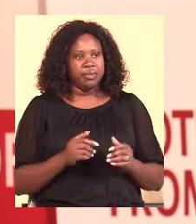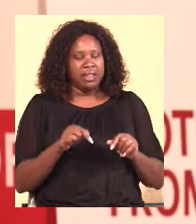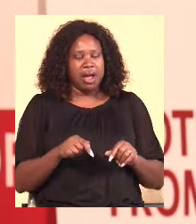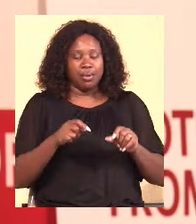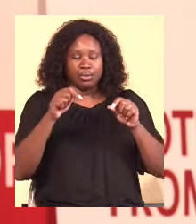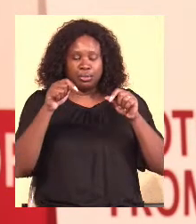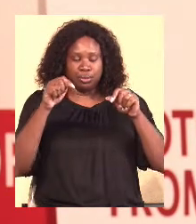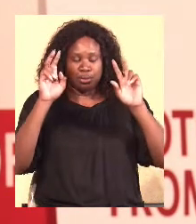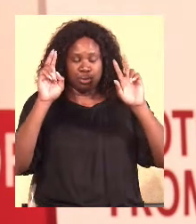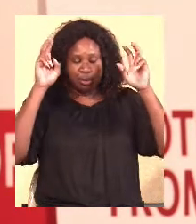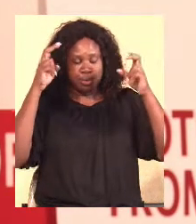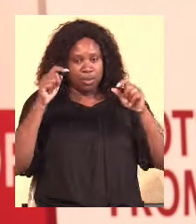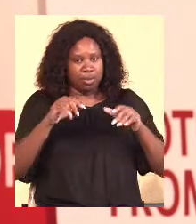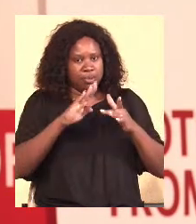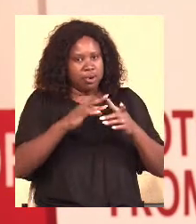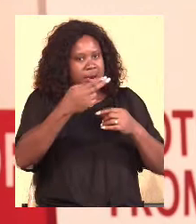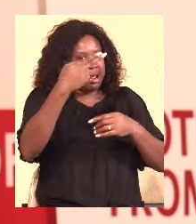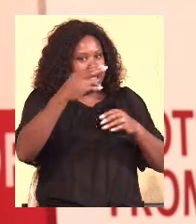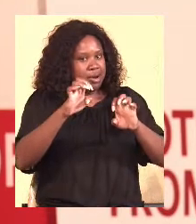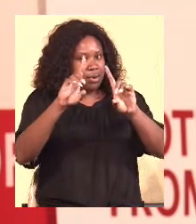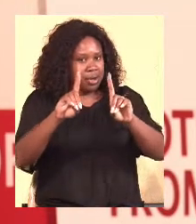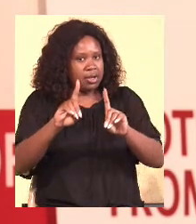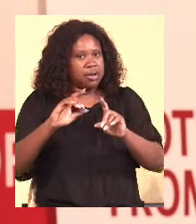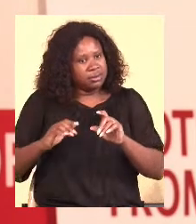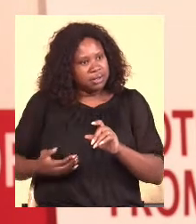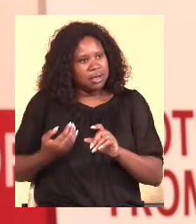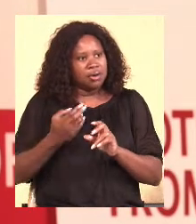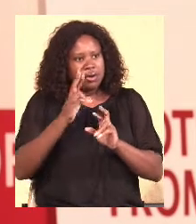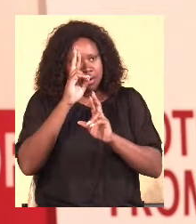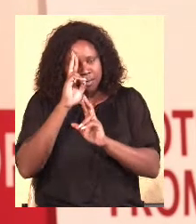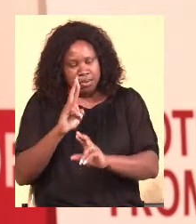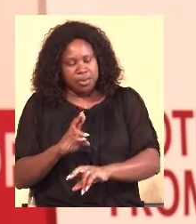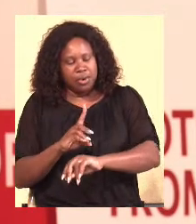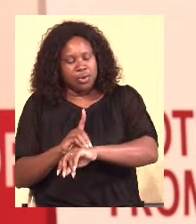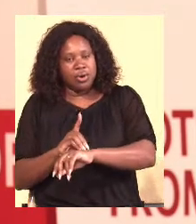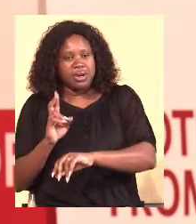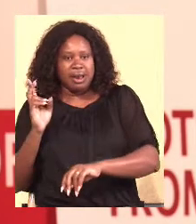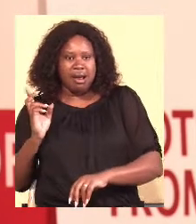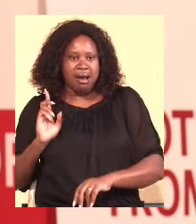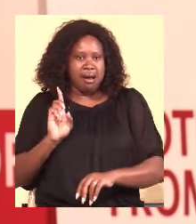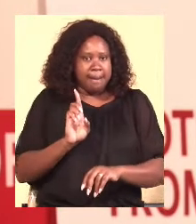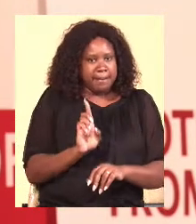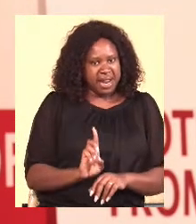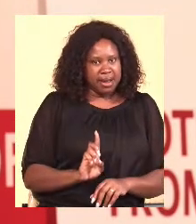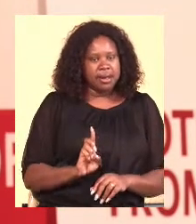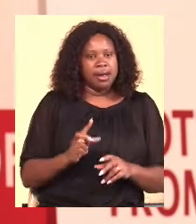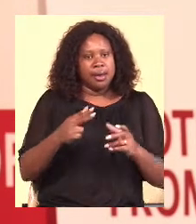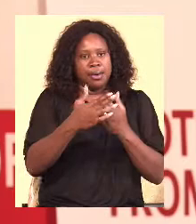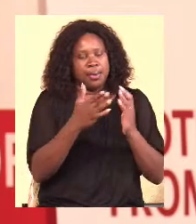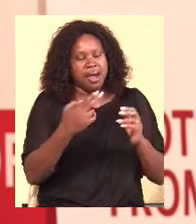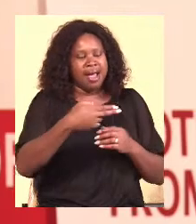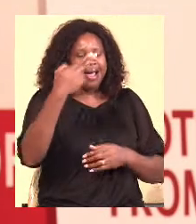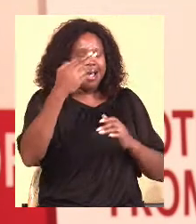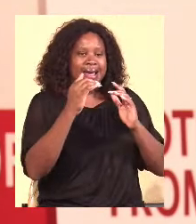today's topic around higher education, I would like to call upon Honorable Dr. Ita Kanji Murangi to come and launch the